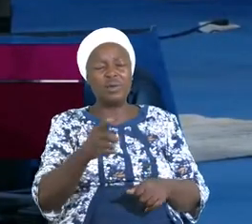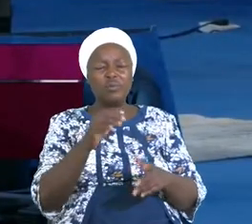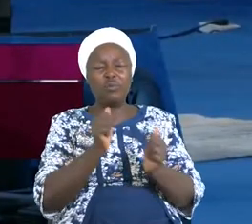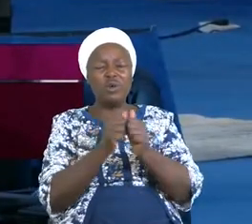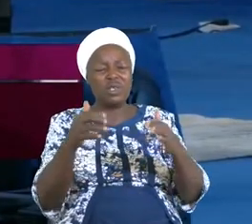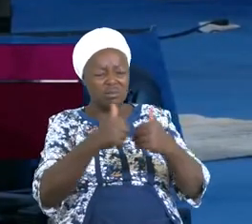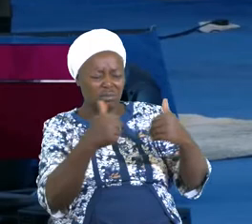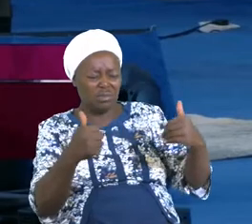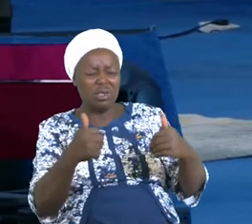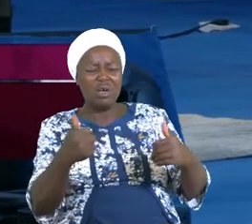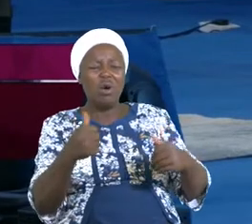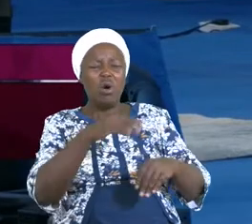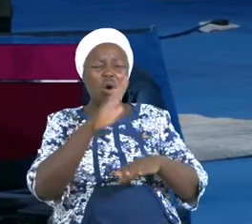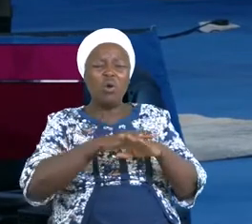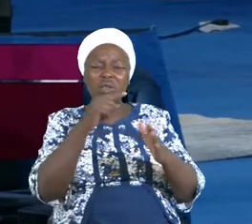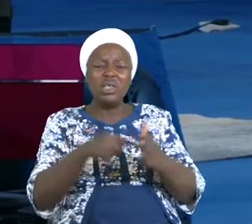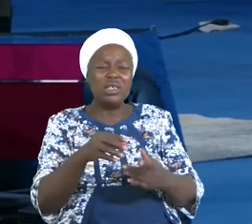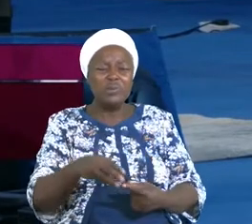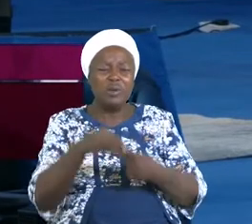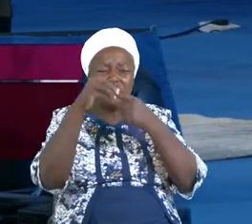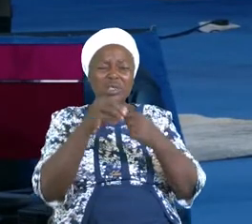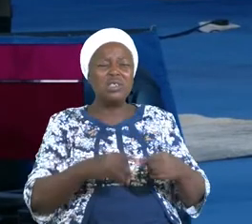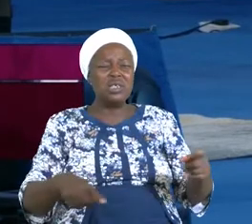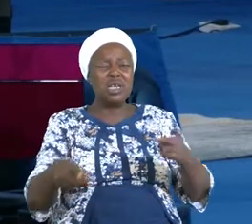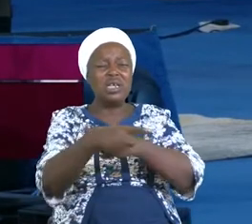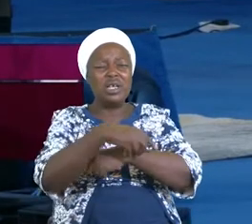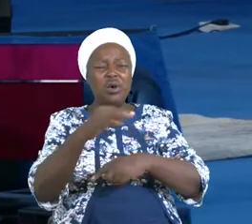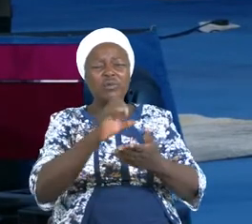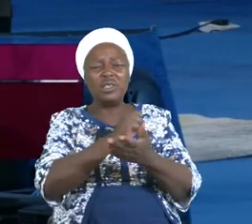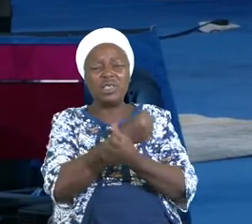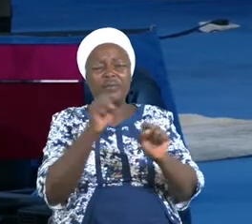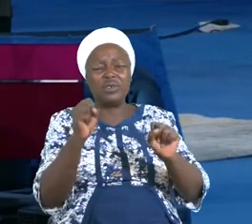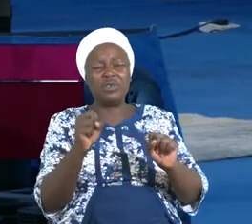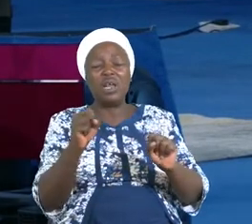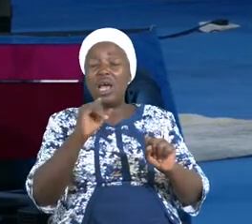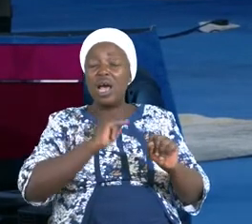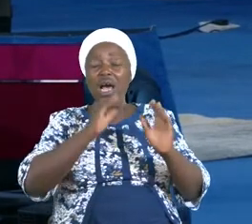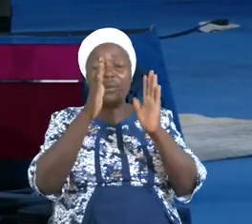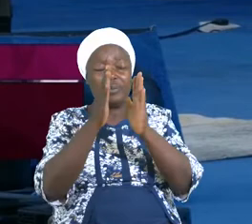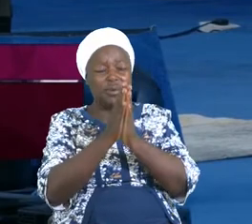on this special day of salvation. I pray,